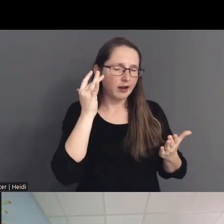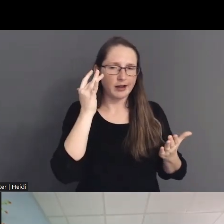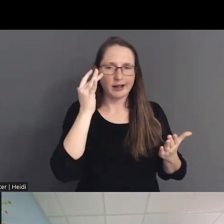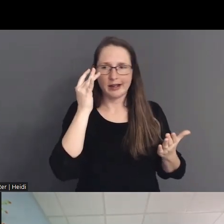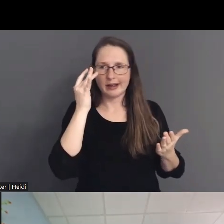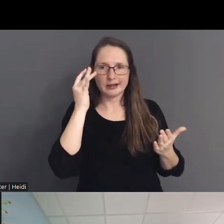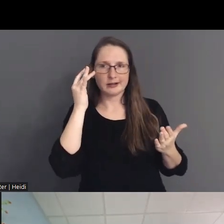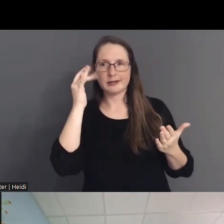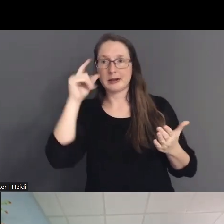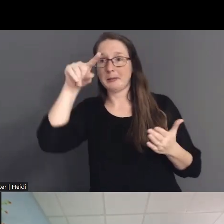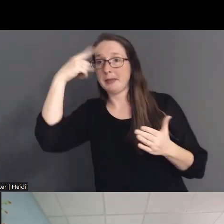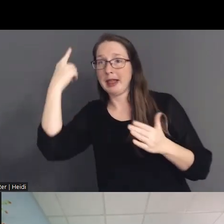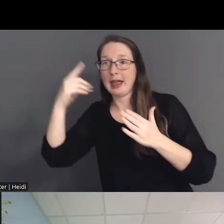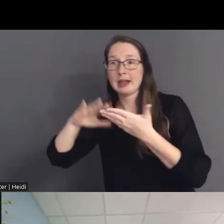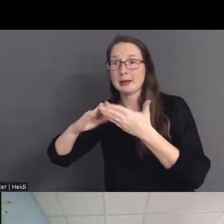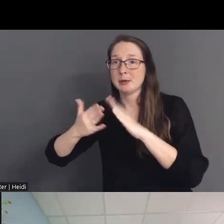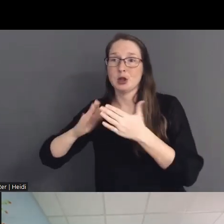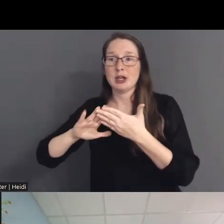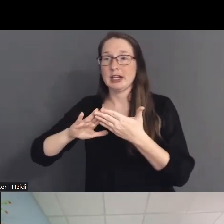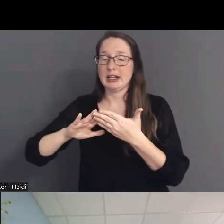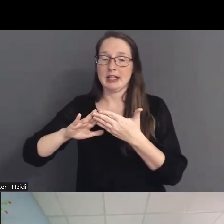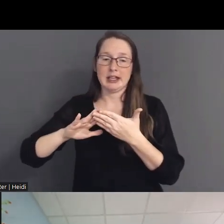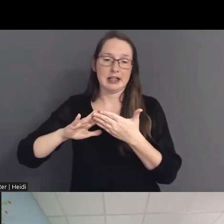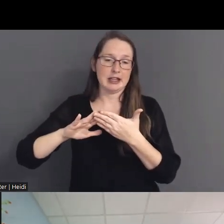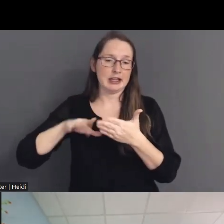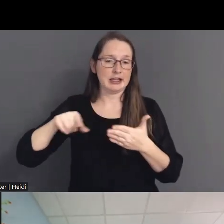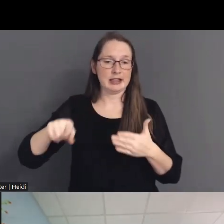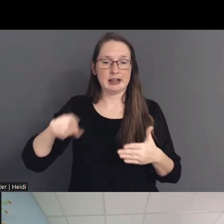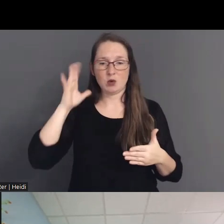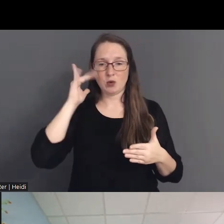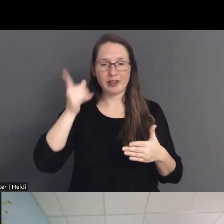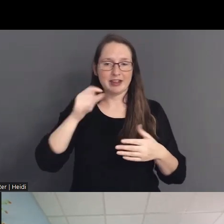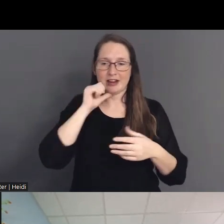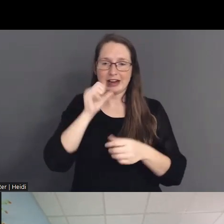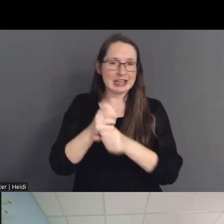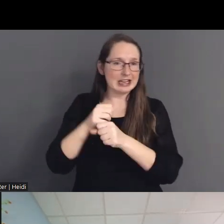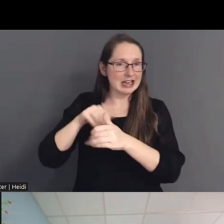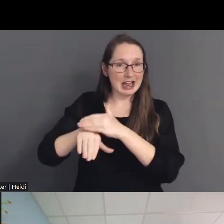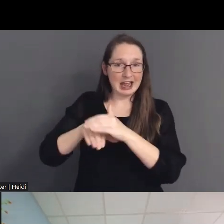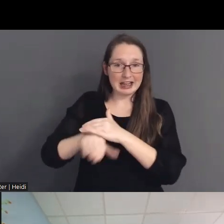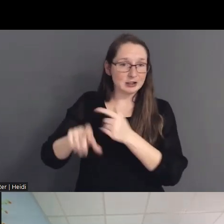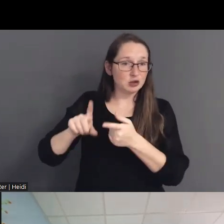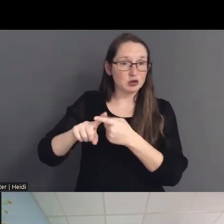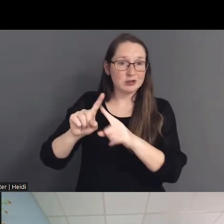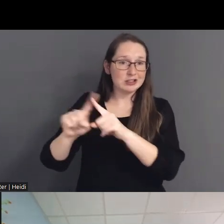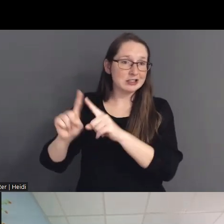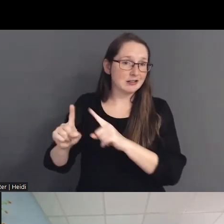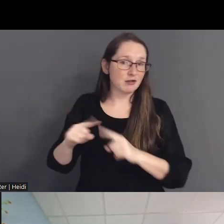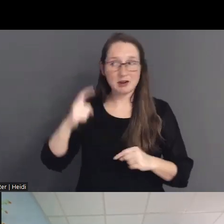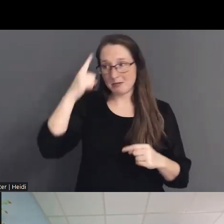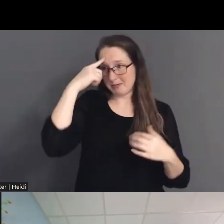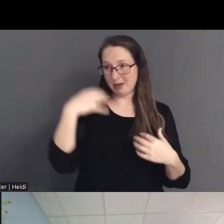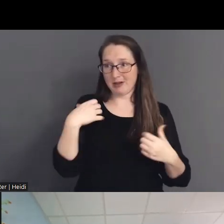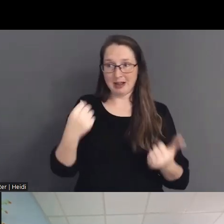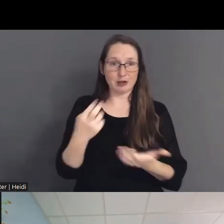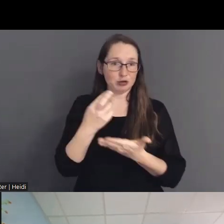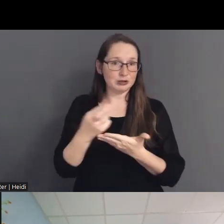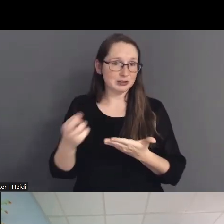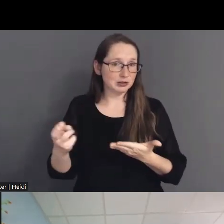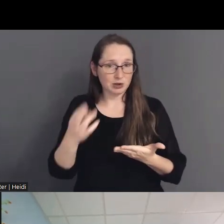that the Black community is not getting access to the different mental health